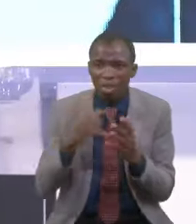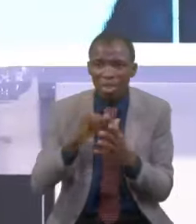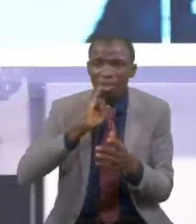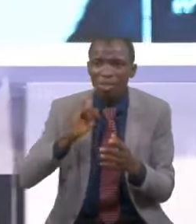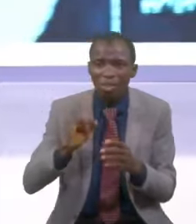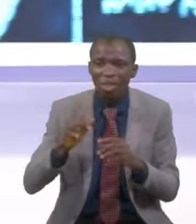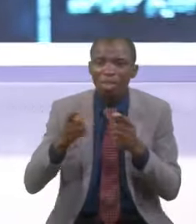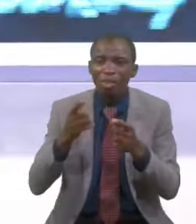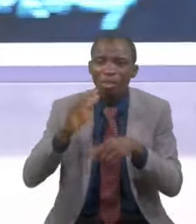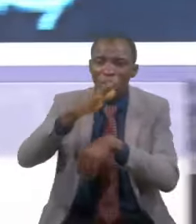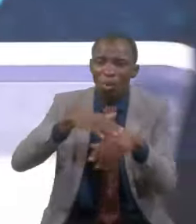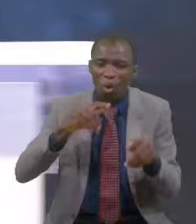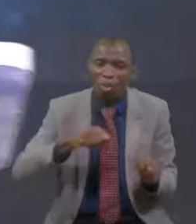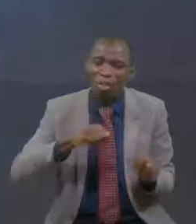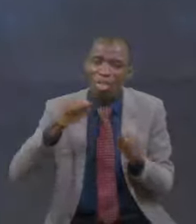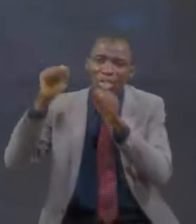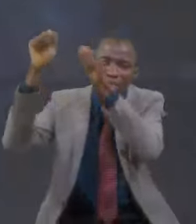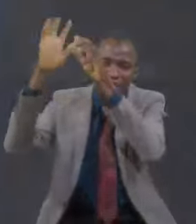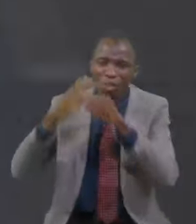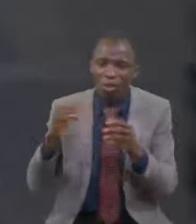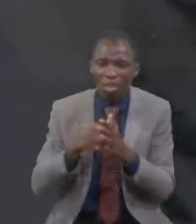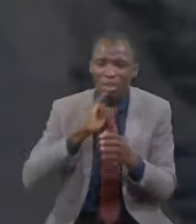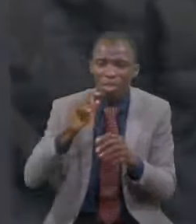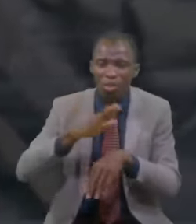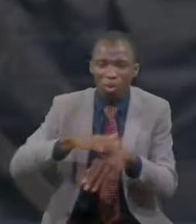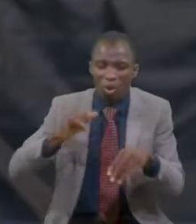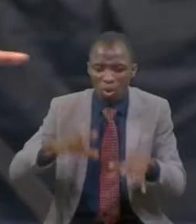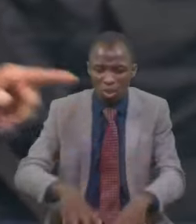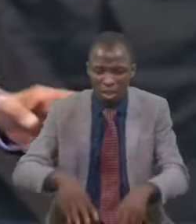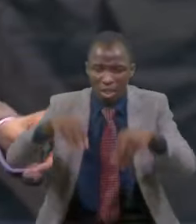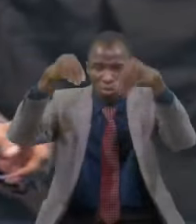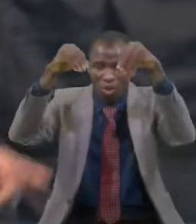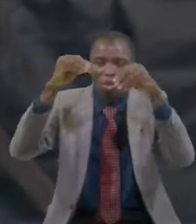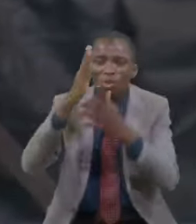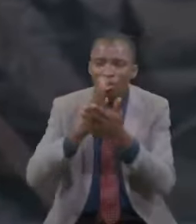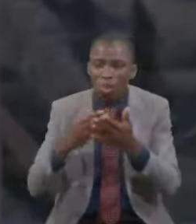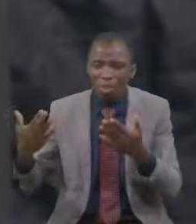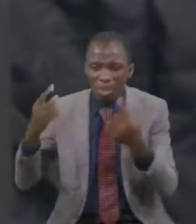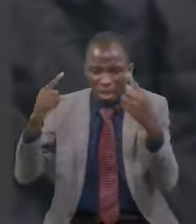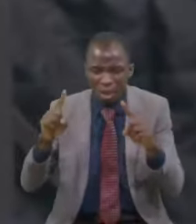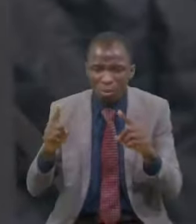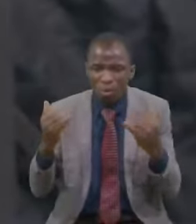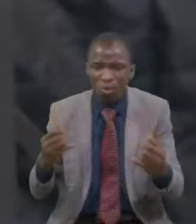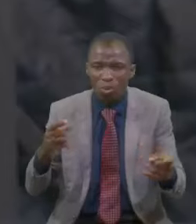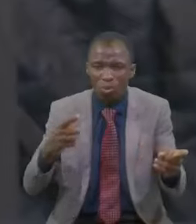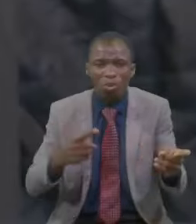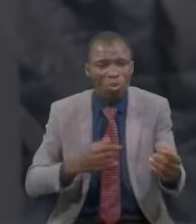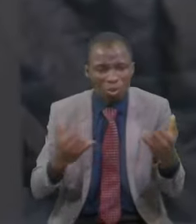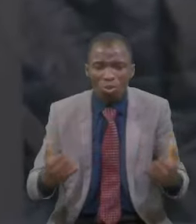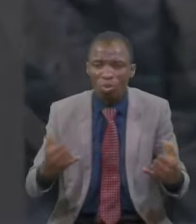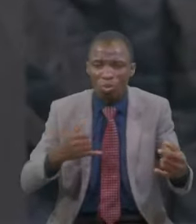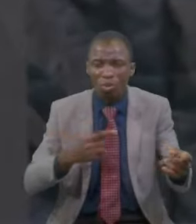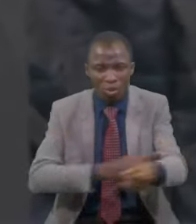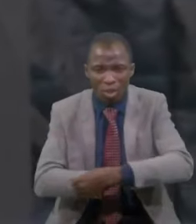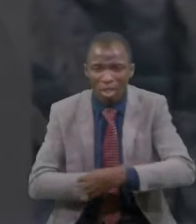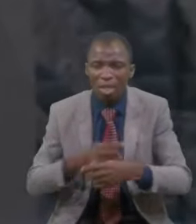translation. It's called the rapture. But something happens today before that rapture. Look at